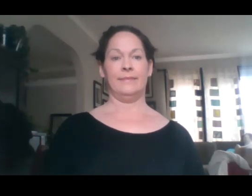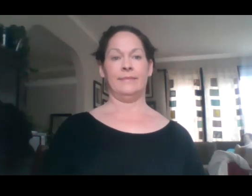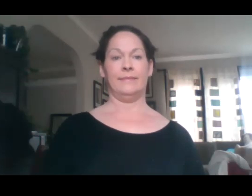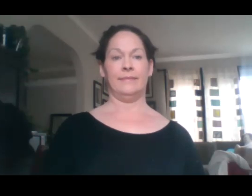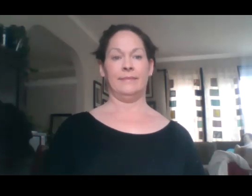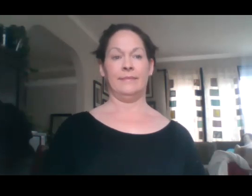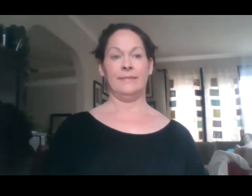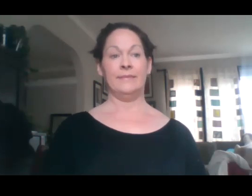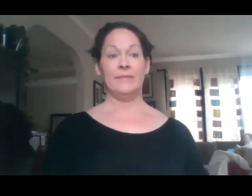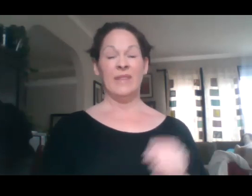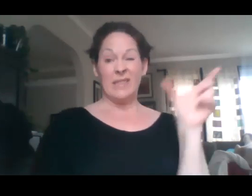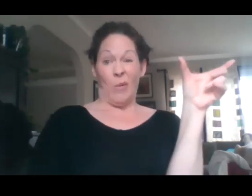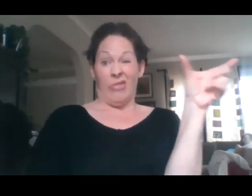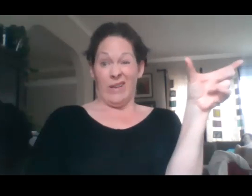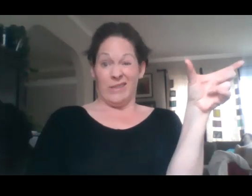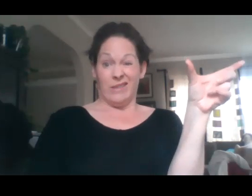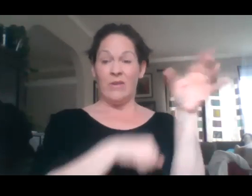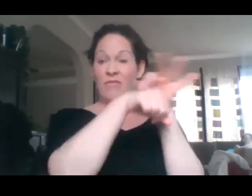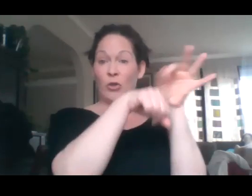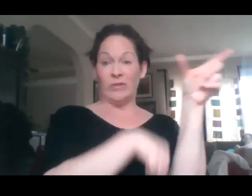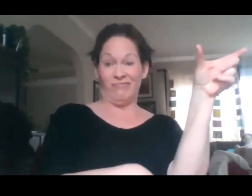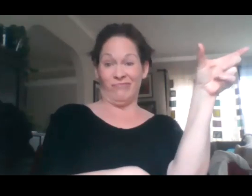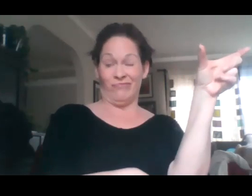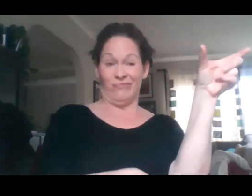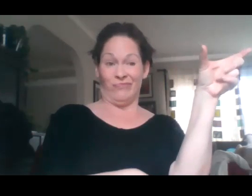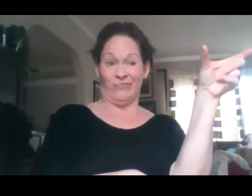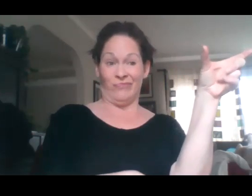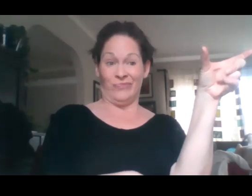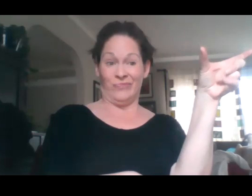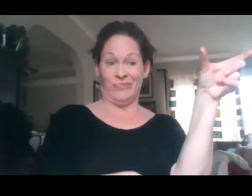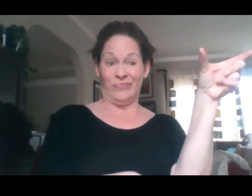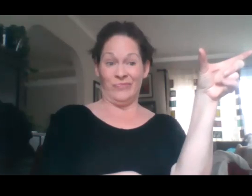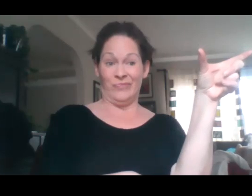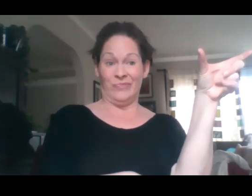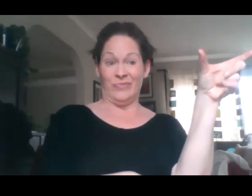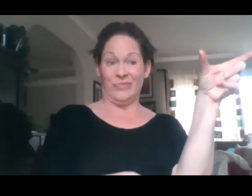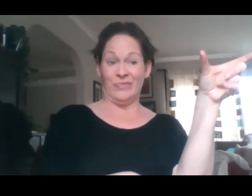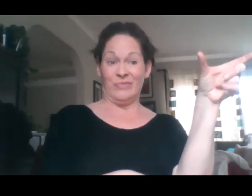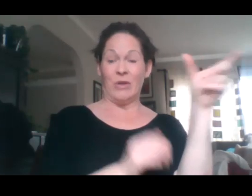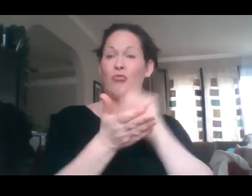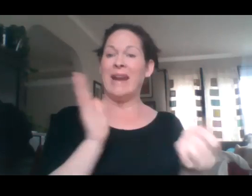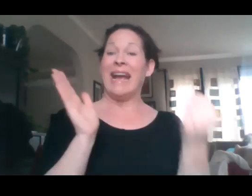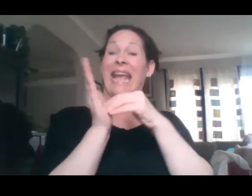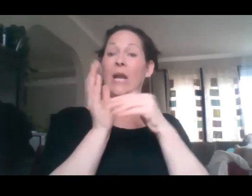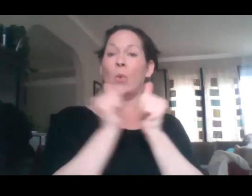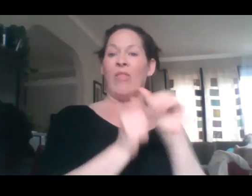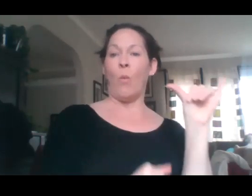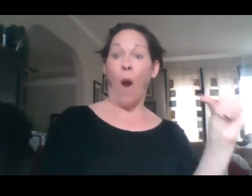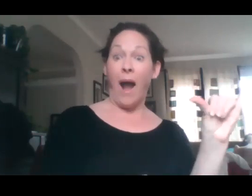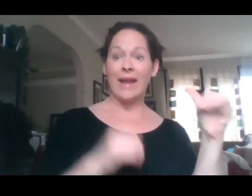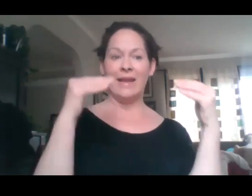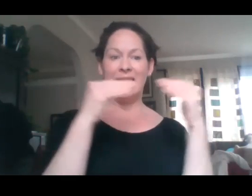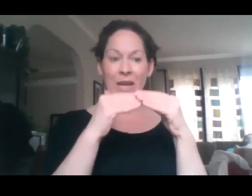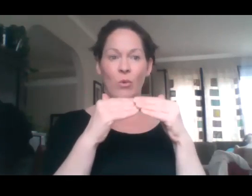So I take this, and I'm going to write that with a y in it. So y equals